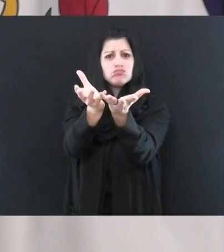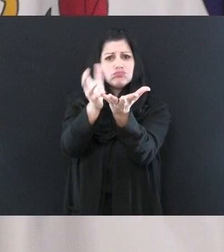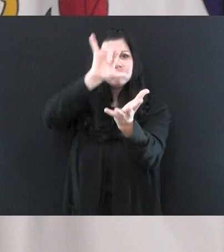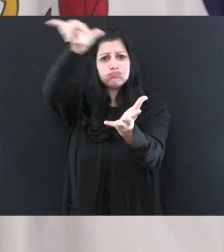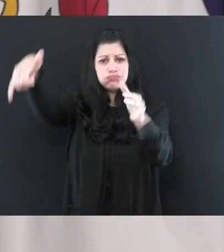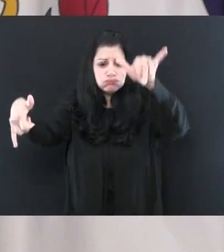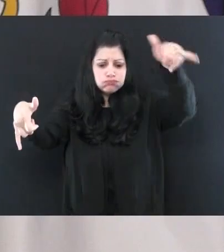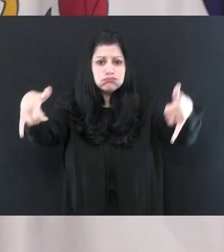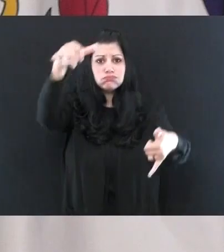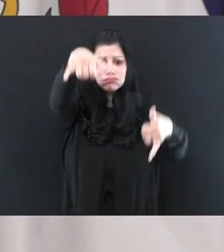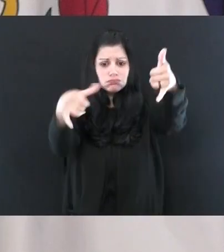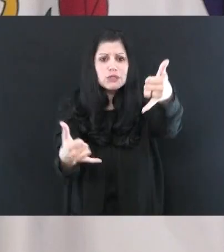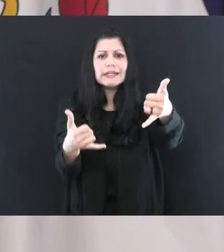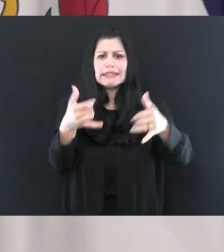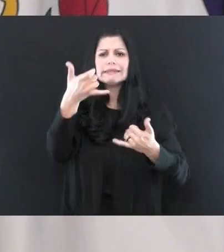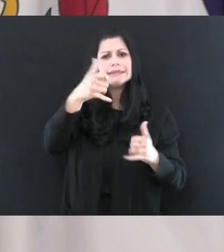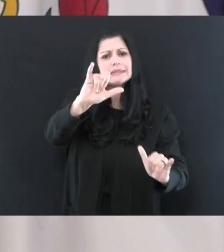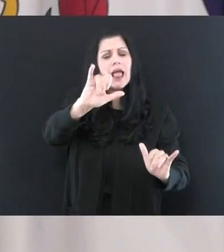I